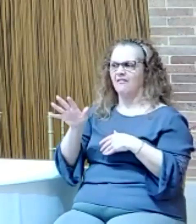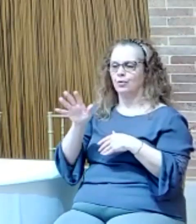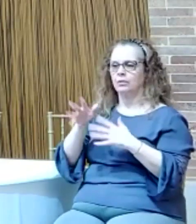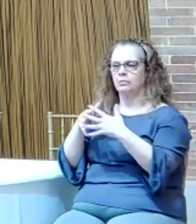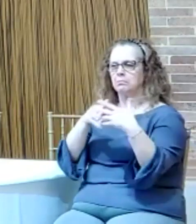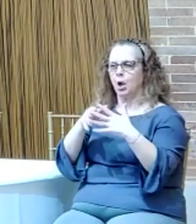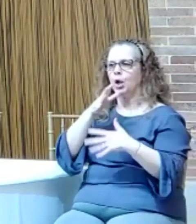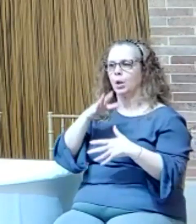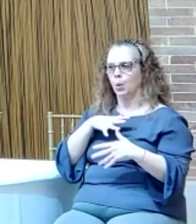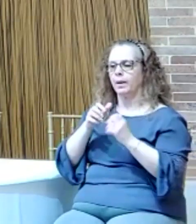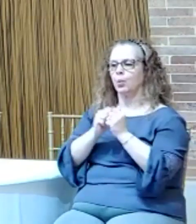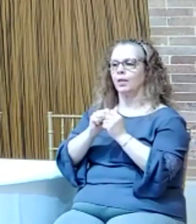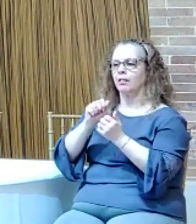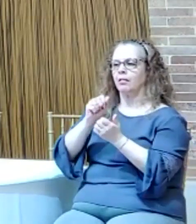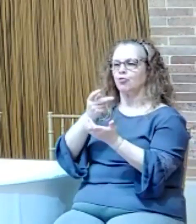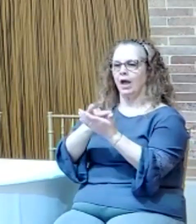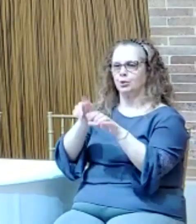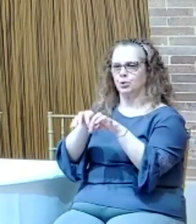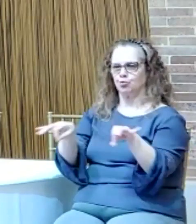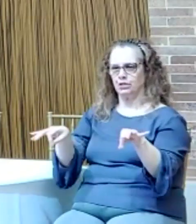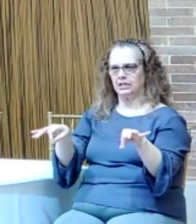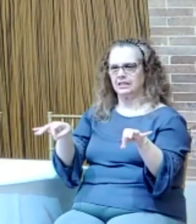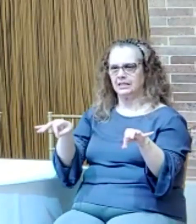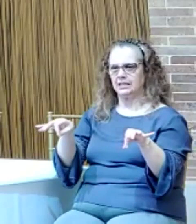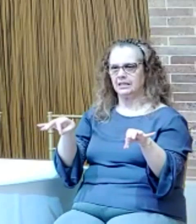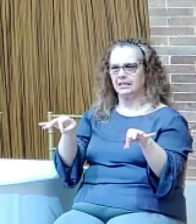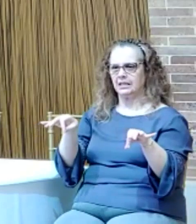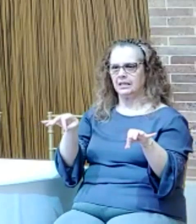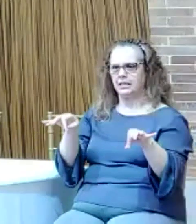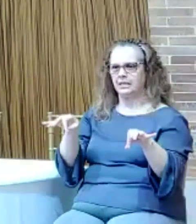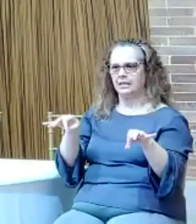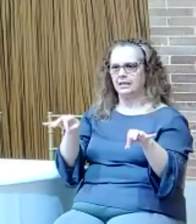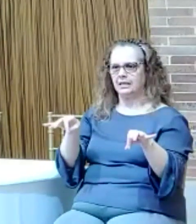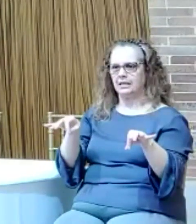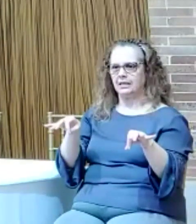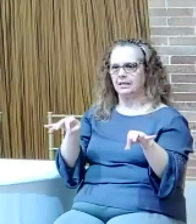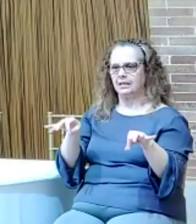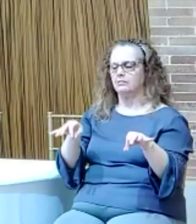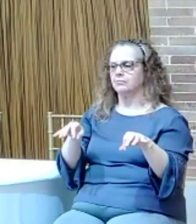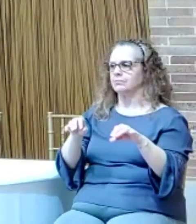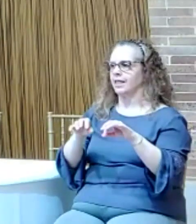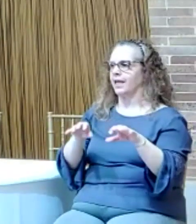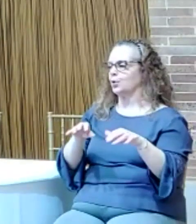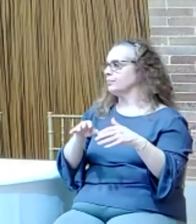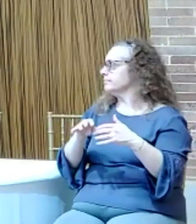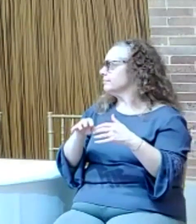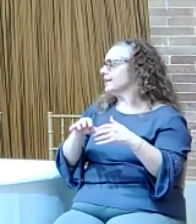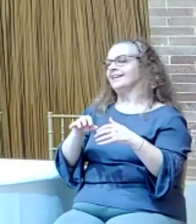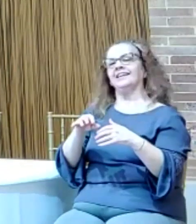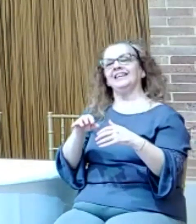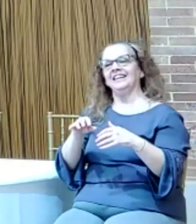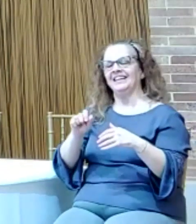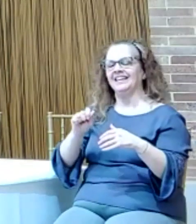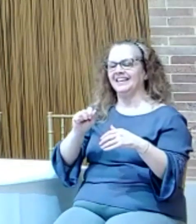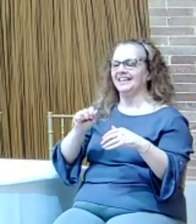graduate degrees so they're trying to overcome a history where they did not not have equity in